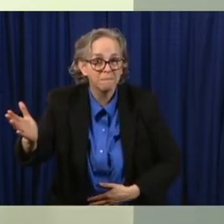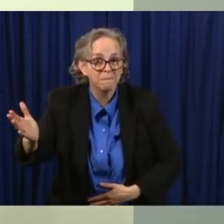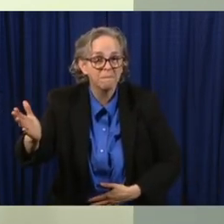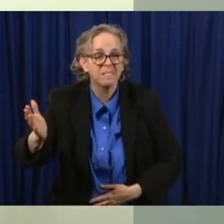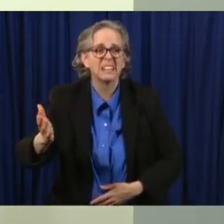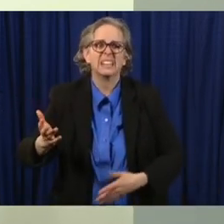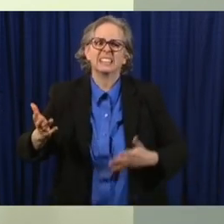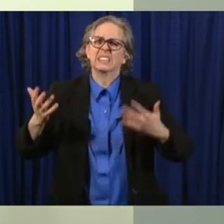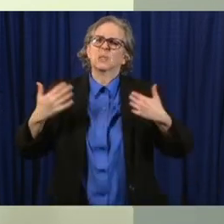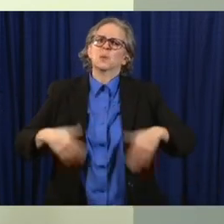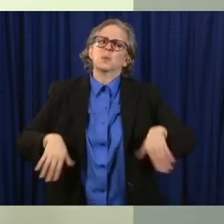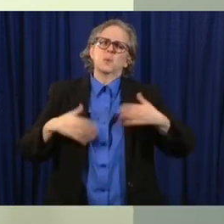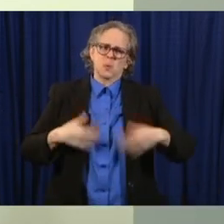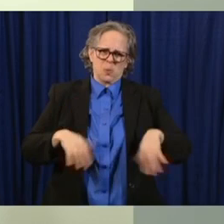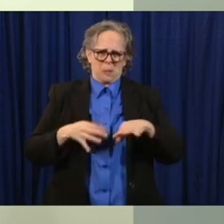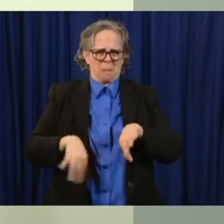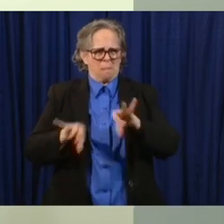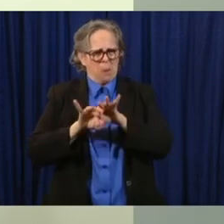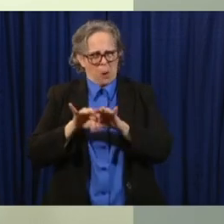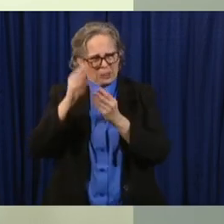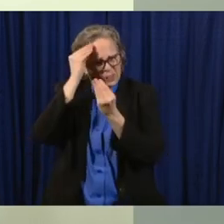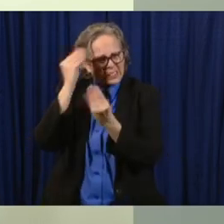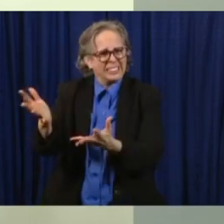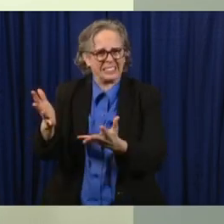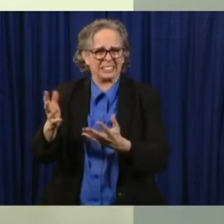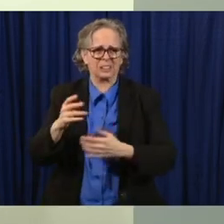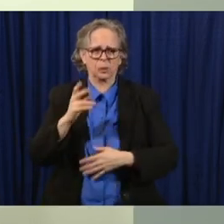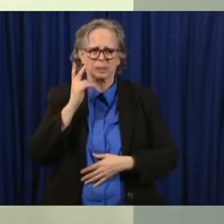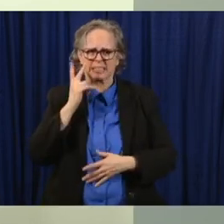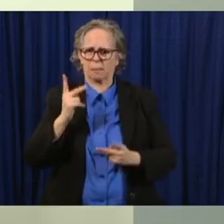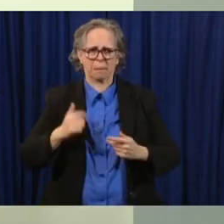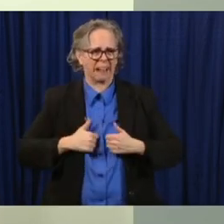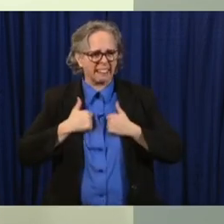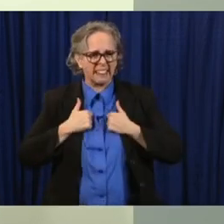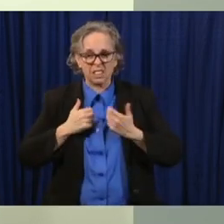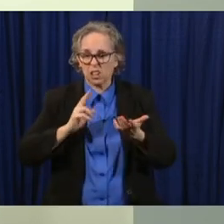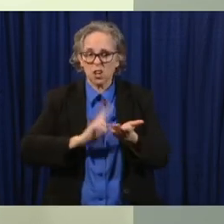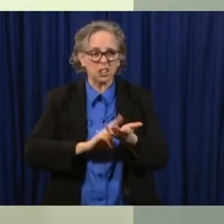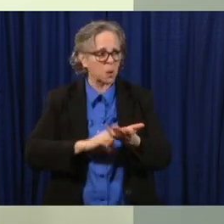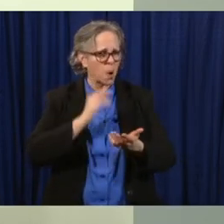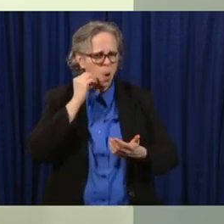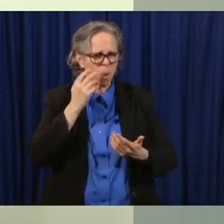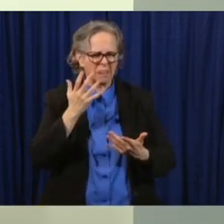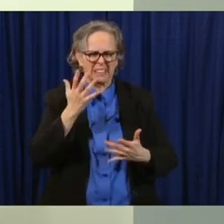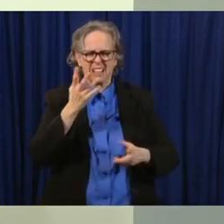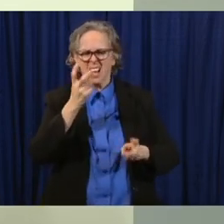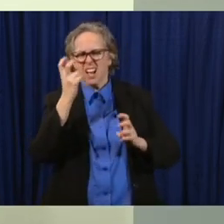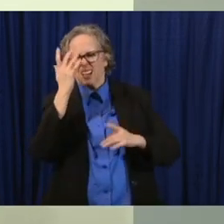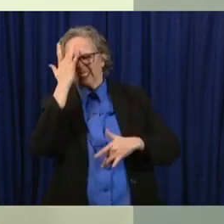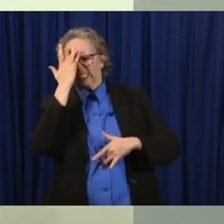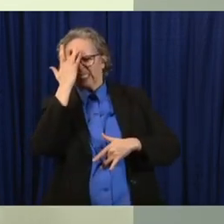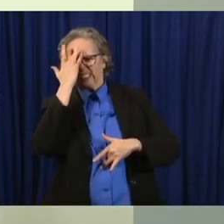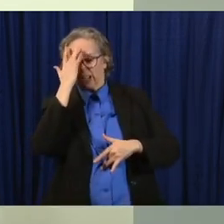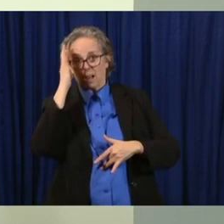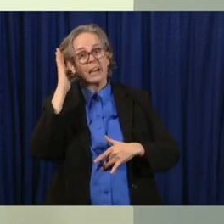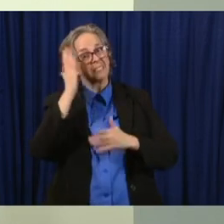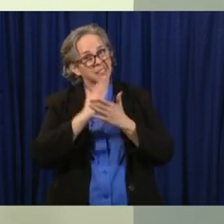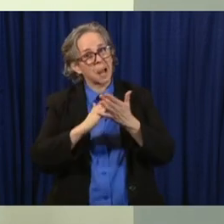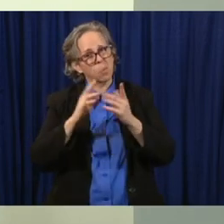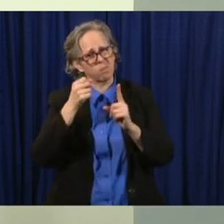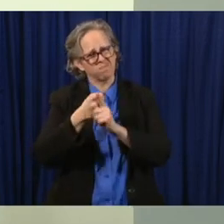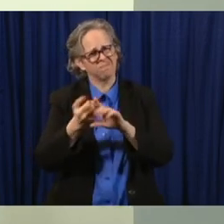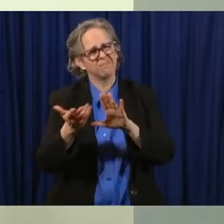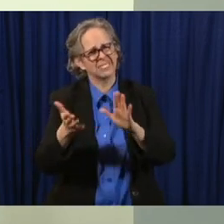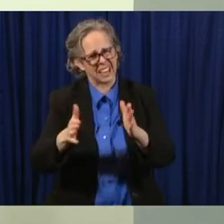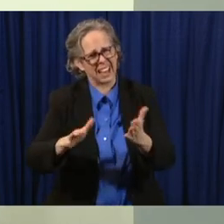going to see folks get sick in nursing homes. We'll see some folks die. And that doesn't necessarily mean that they're